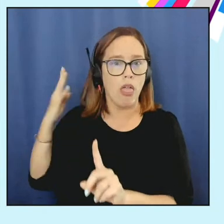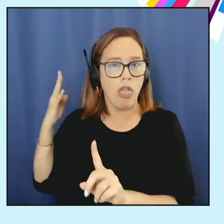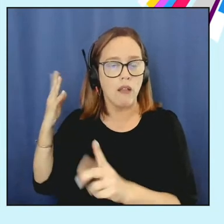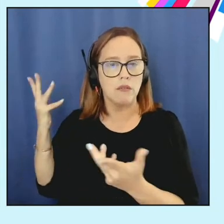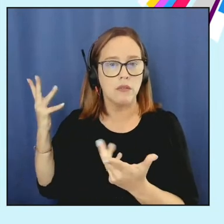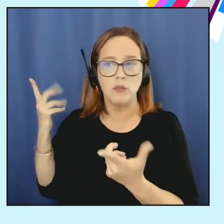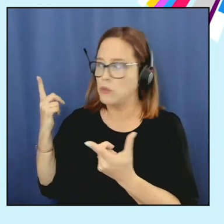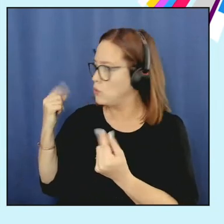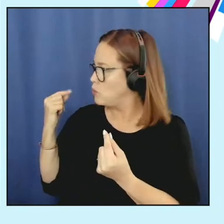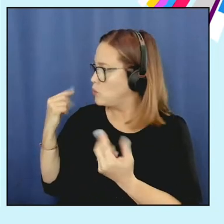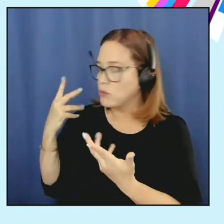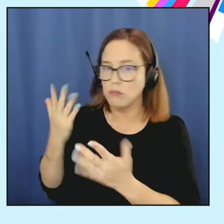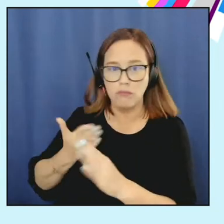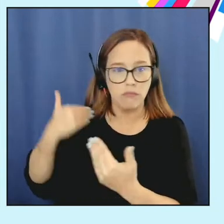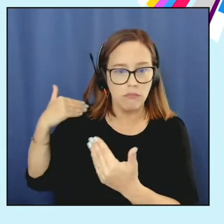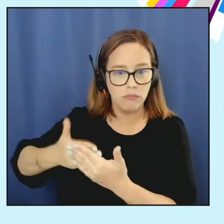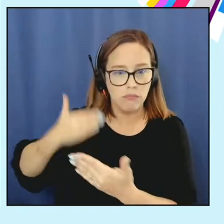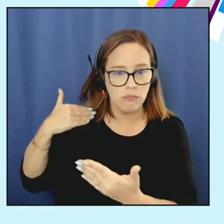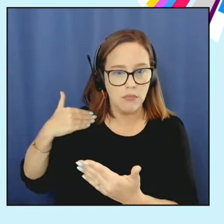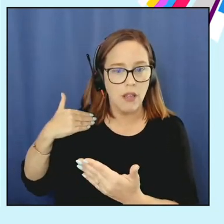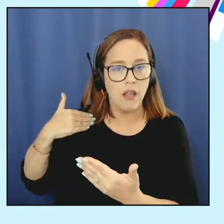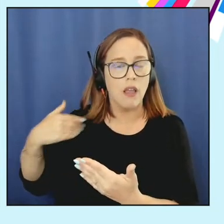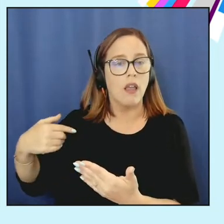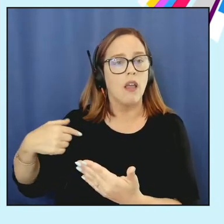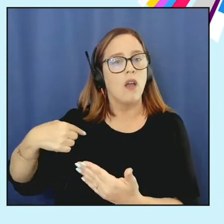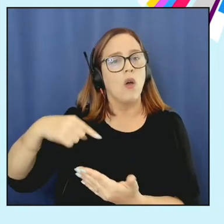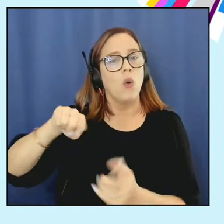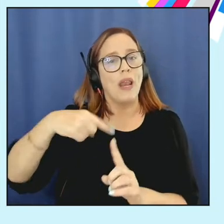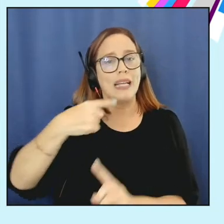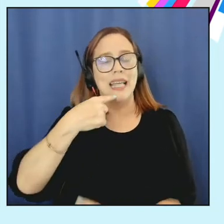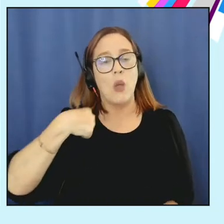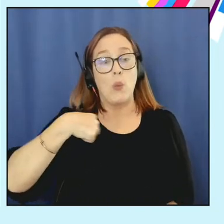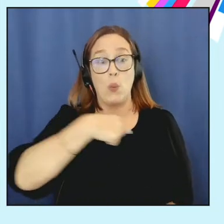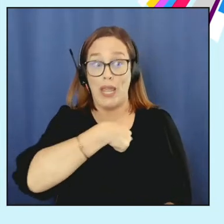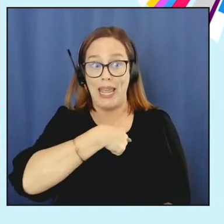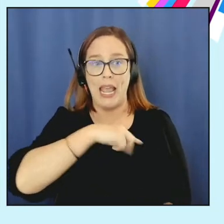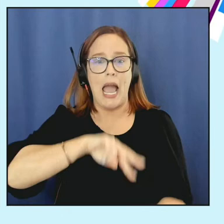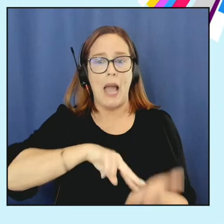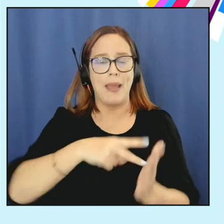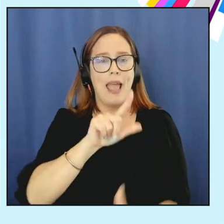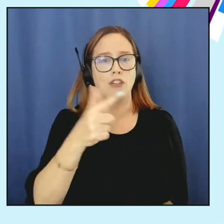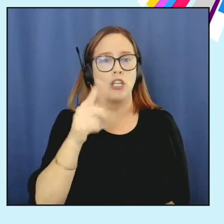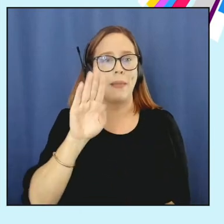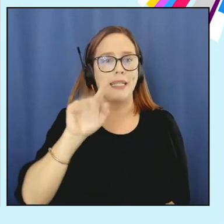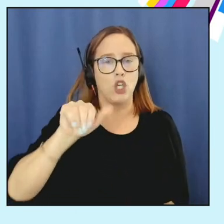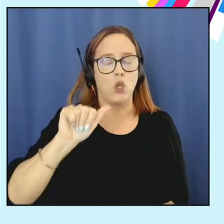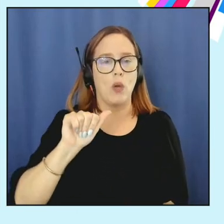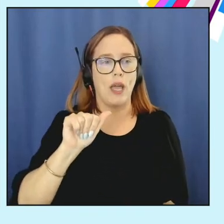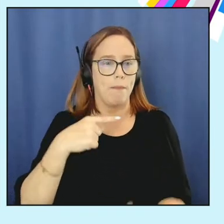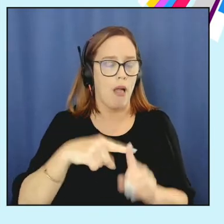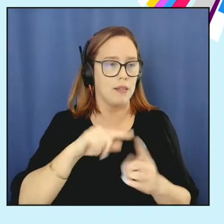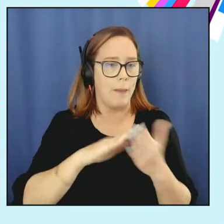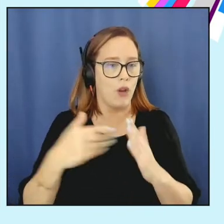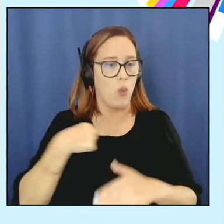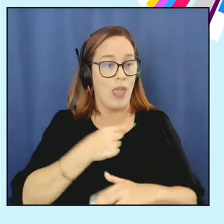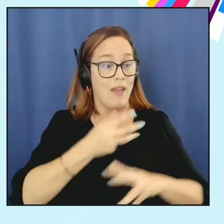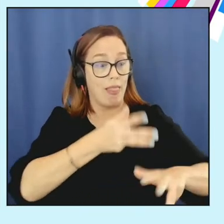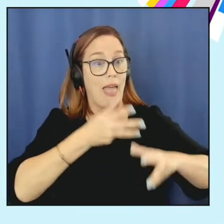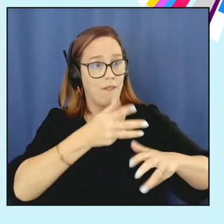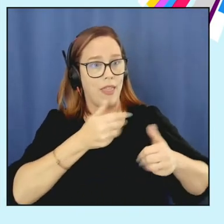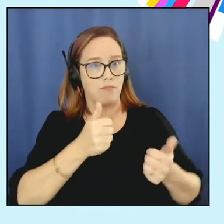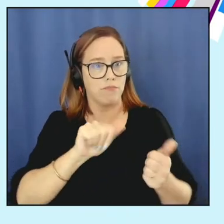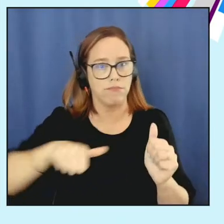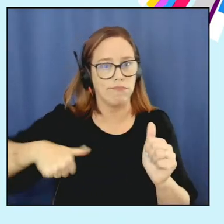by the LGBTI community, we've left our trans siblings and non-binary and intersex siblings behind. And I think we need